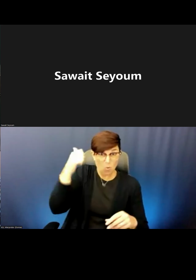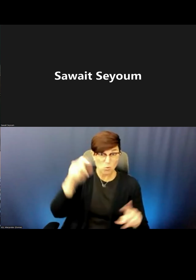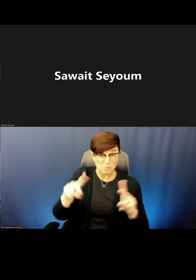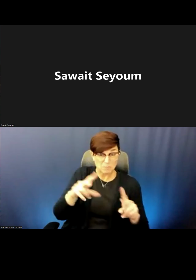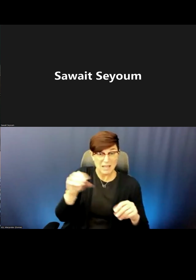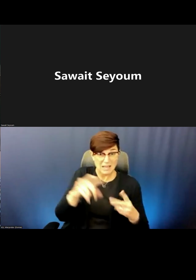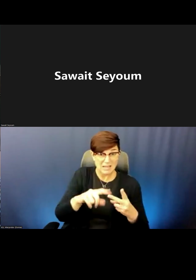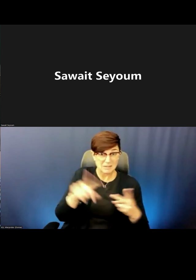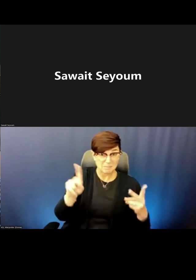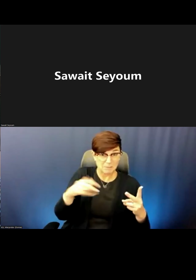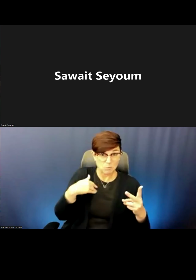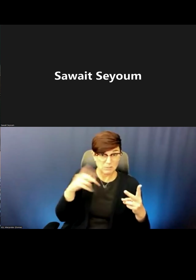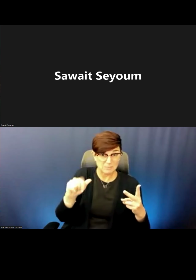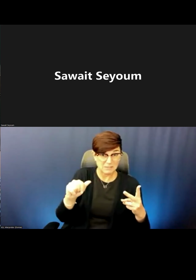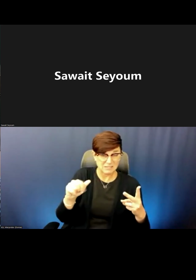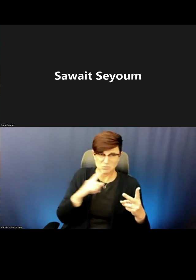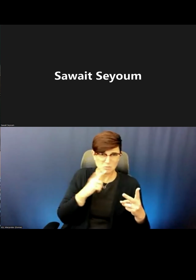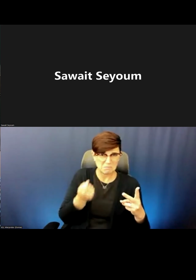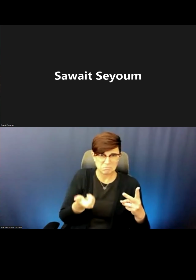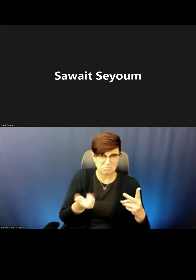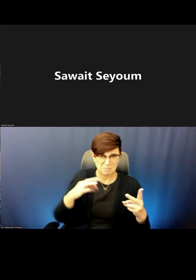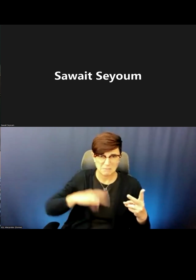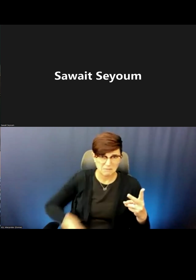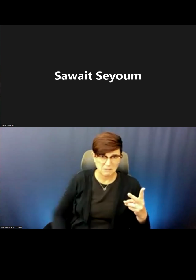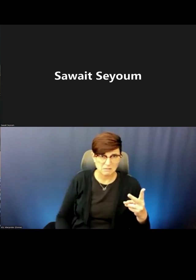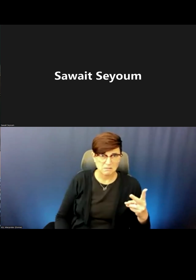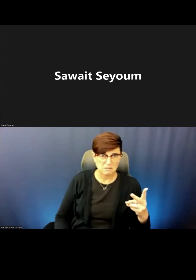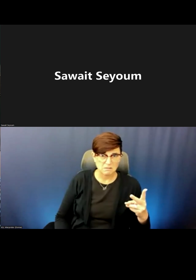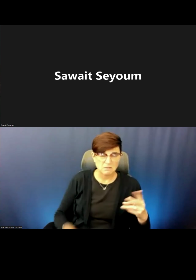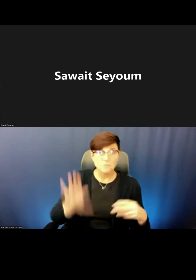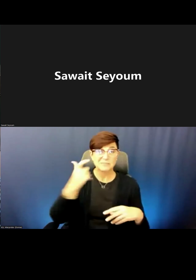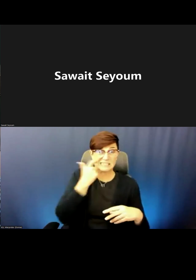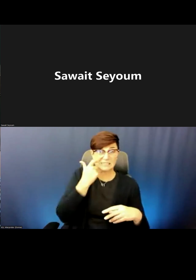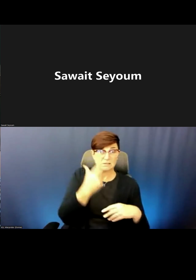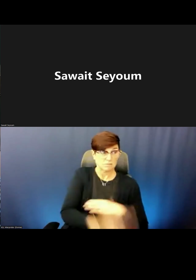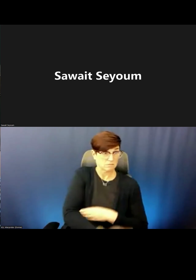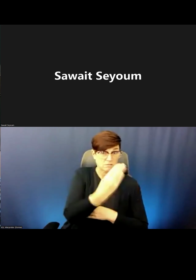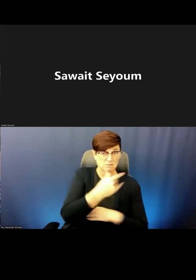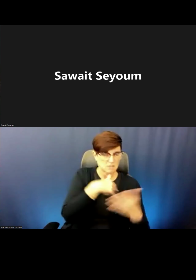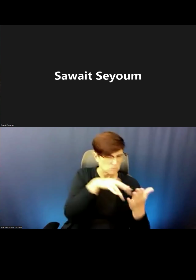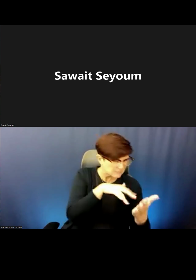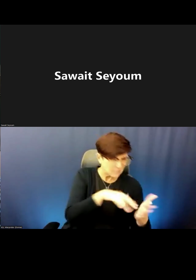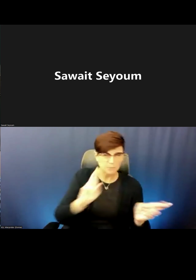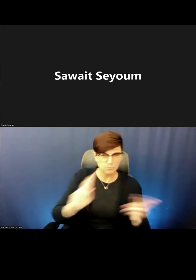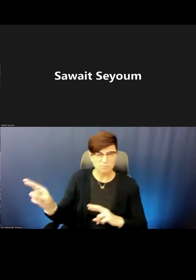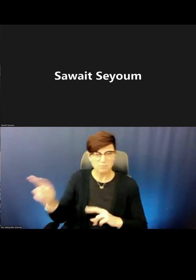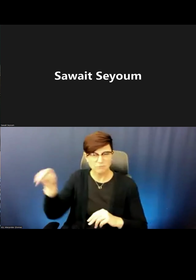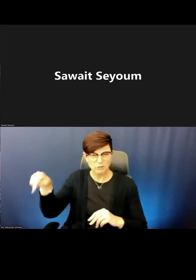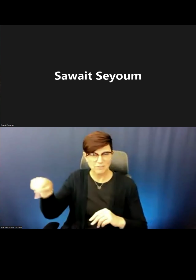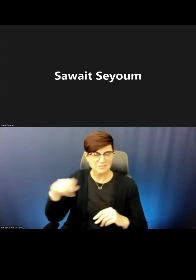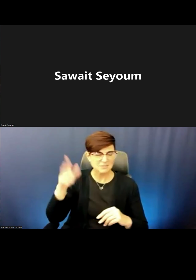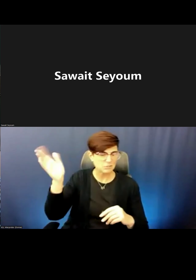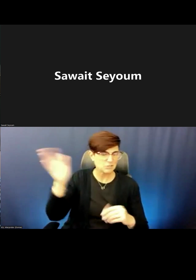documents again to prepare for this. I was just really, really struck by just how minimal they